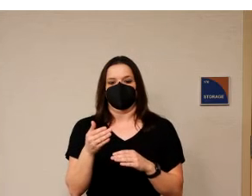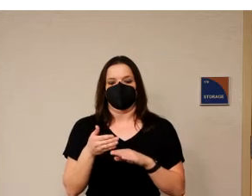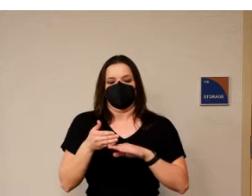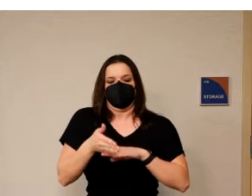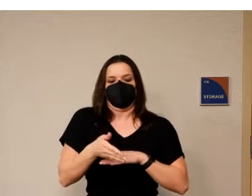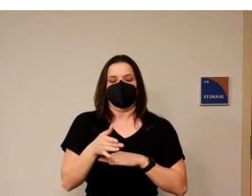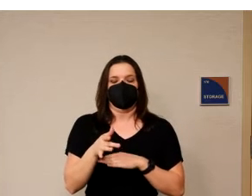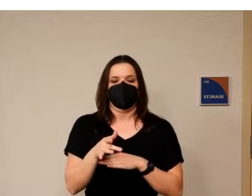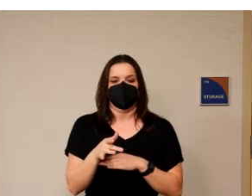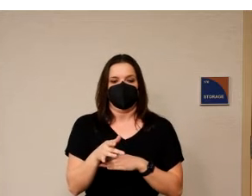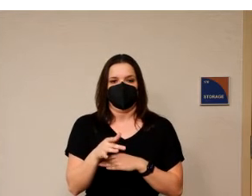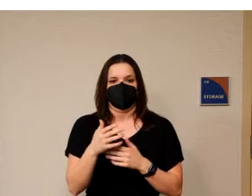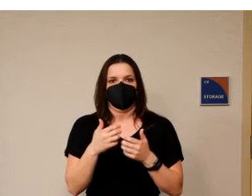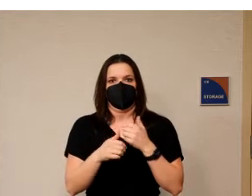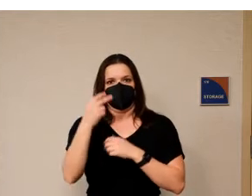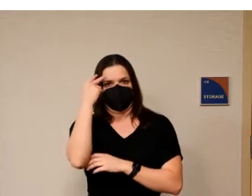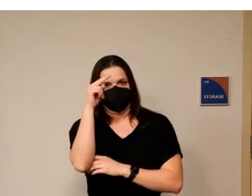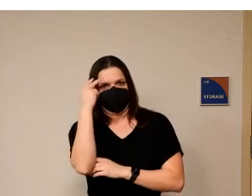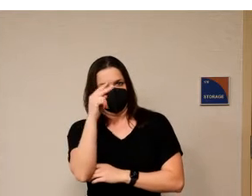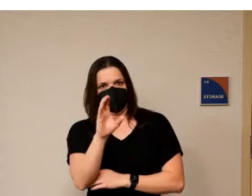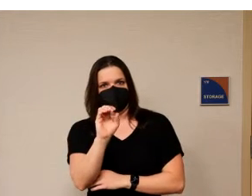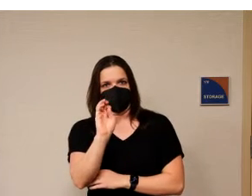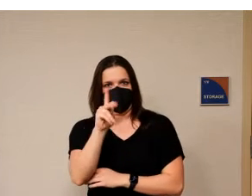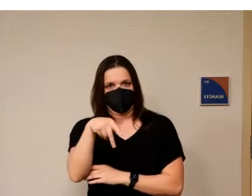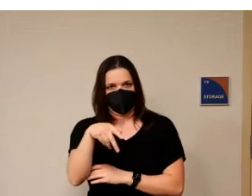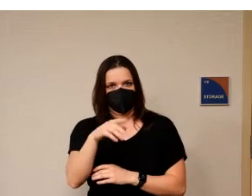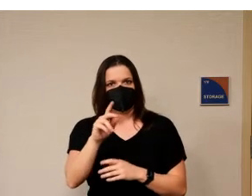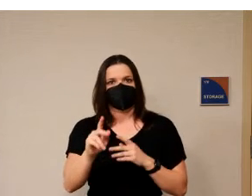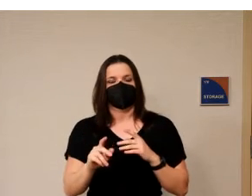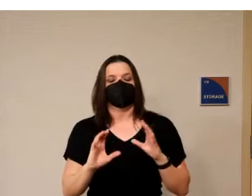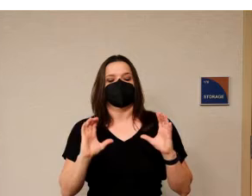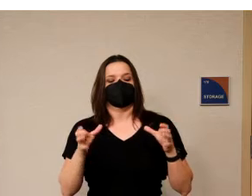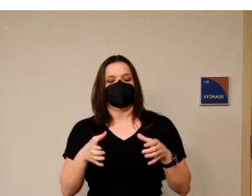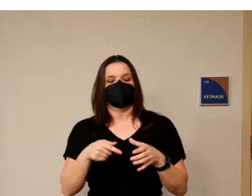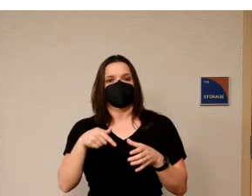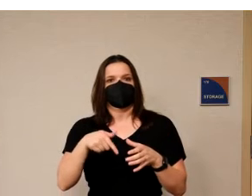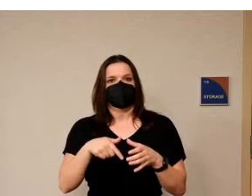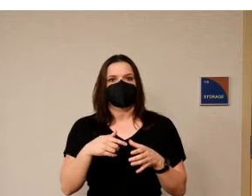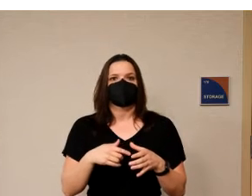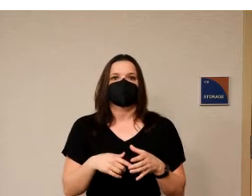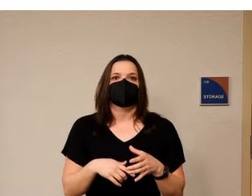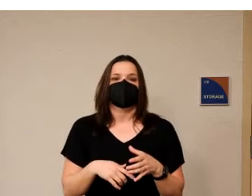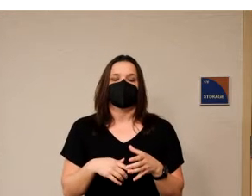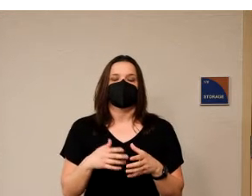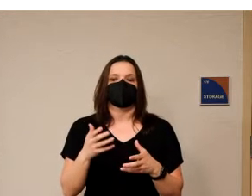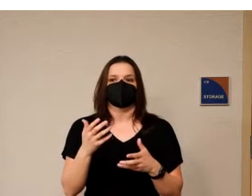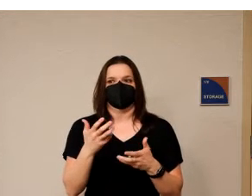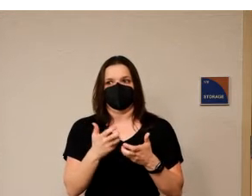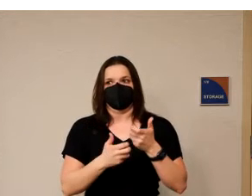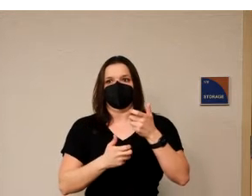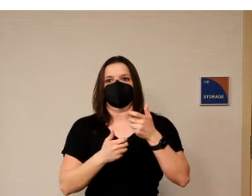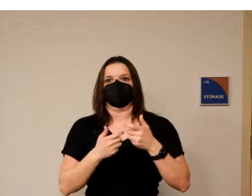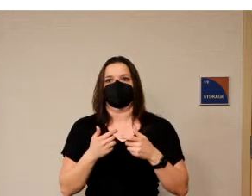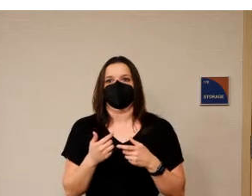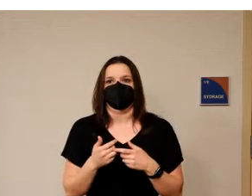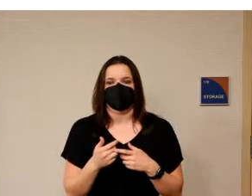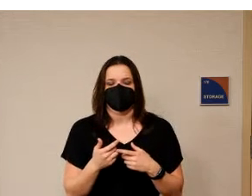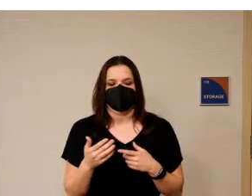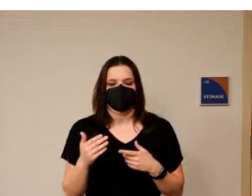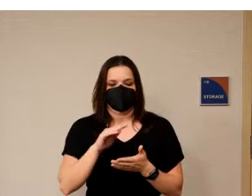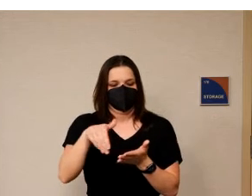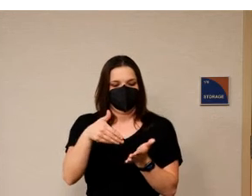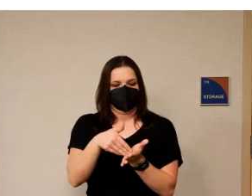be a majority Hispanic CVAP population, and this takes in much of